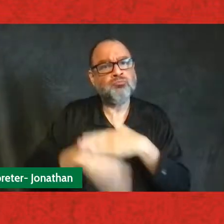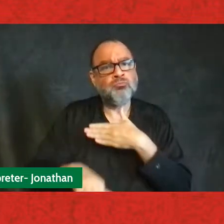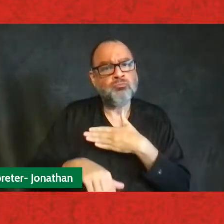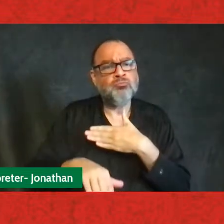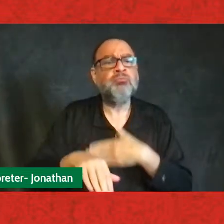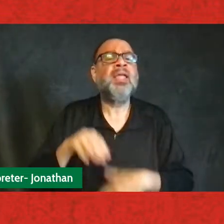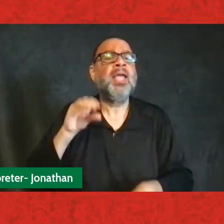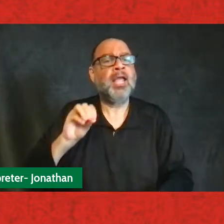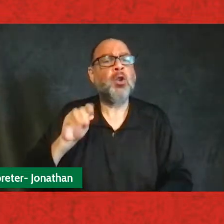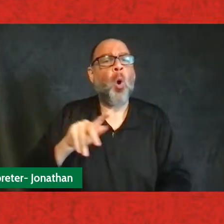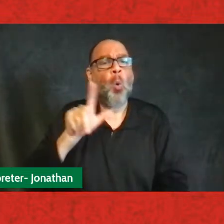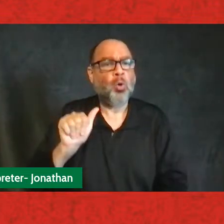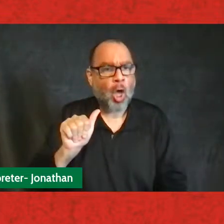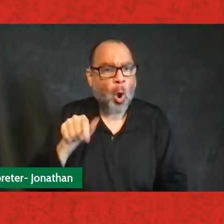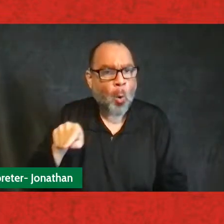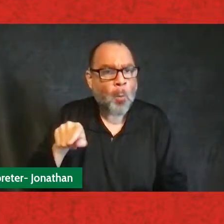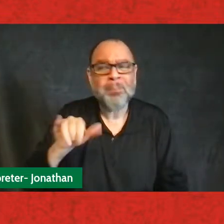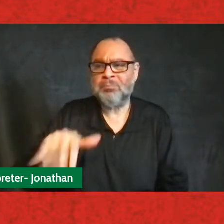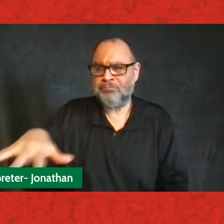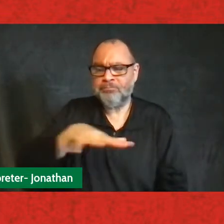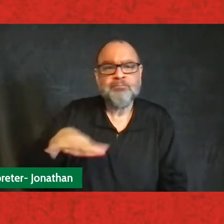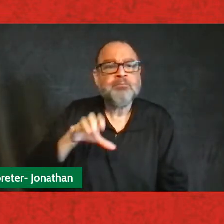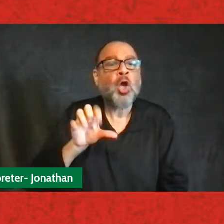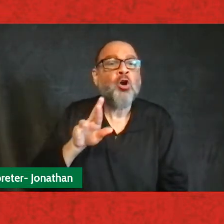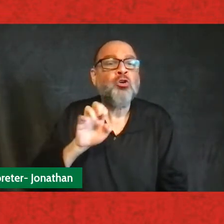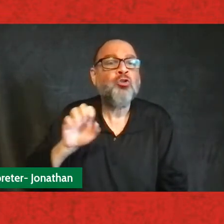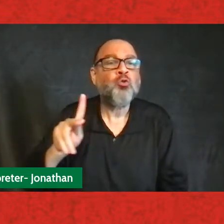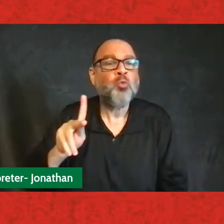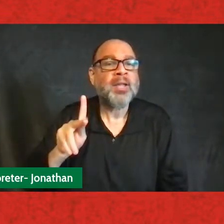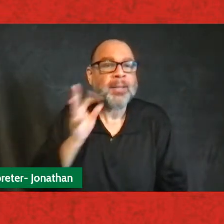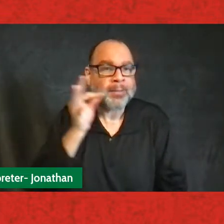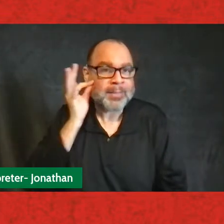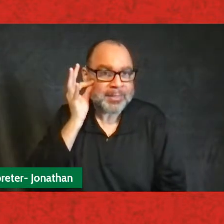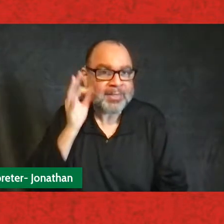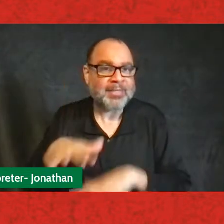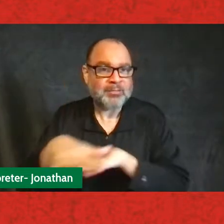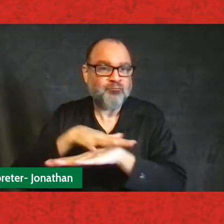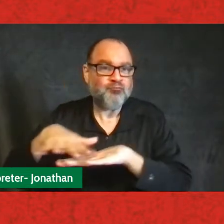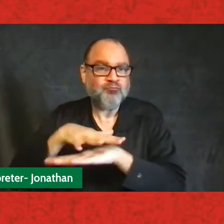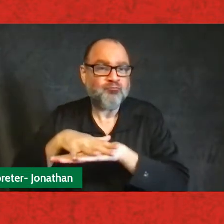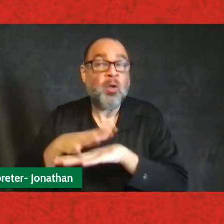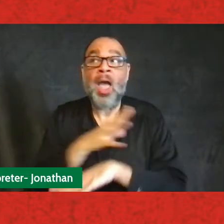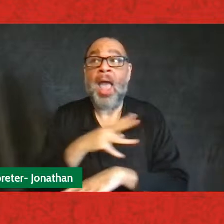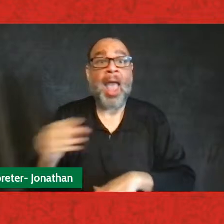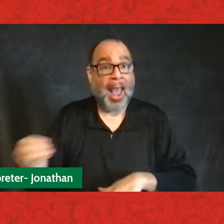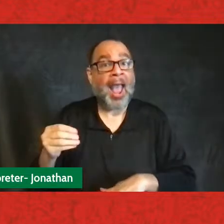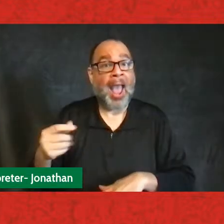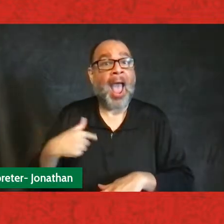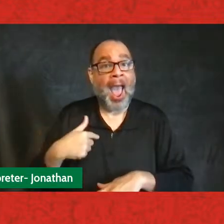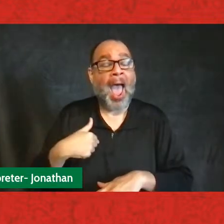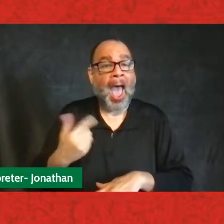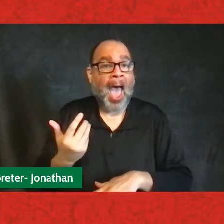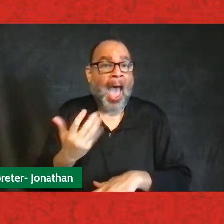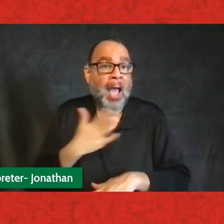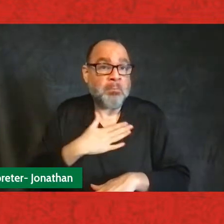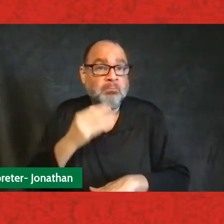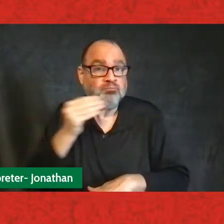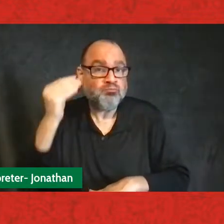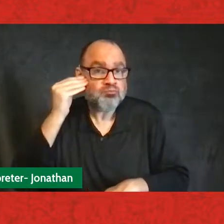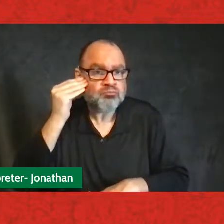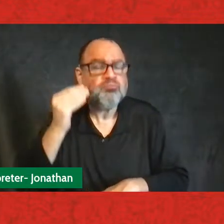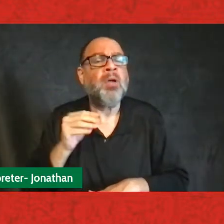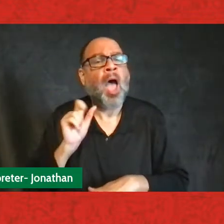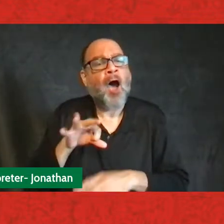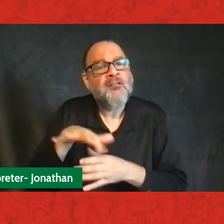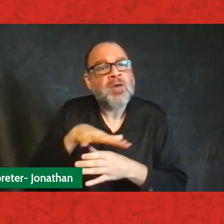Oklahoma, located in the Creek Indian Nation, and I make my home on the ancestral land of the Lenape people, whose